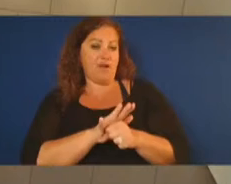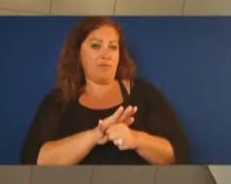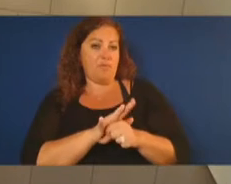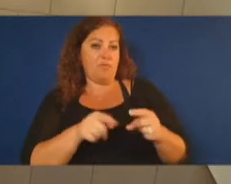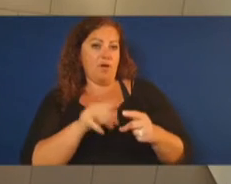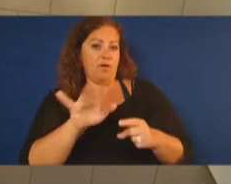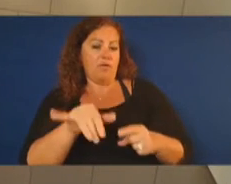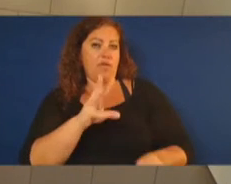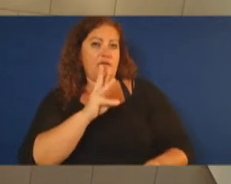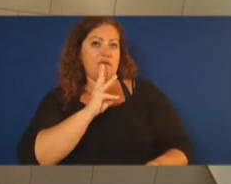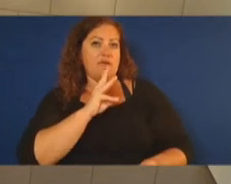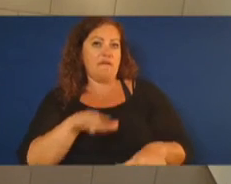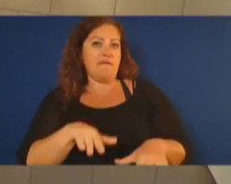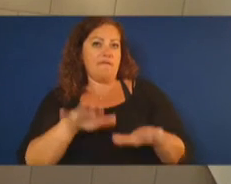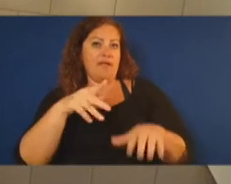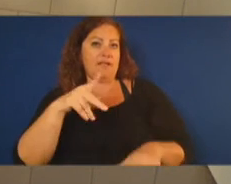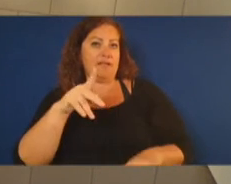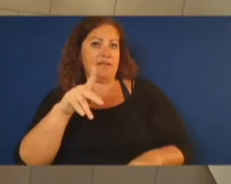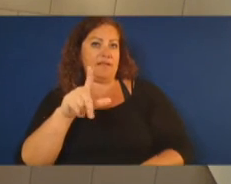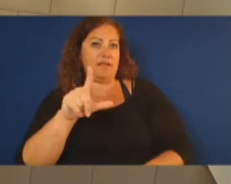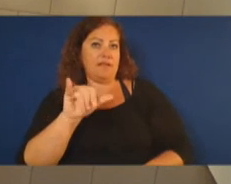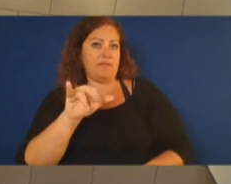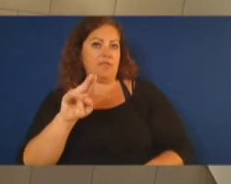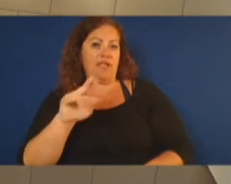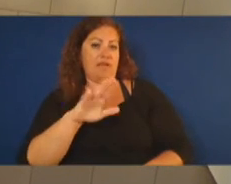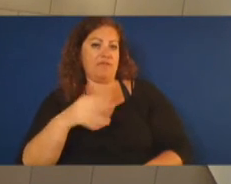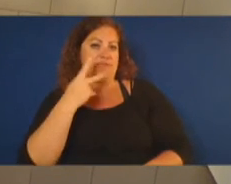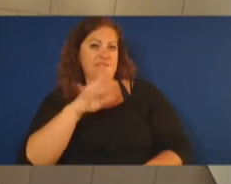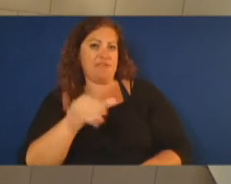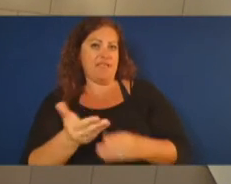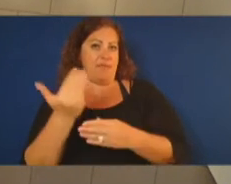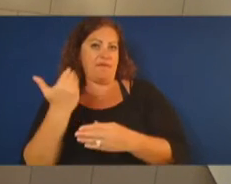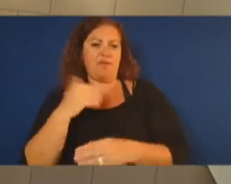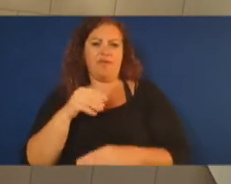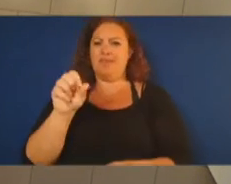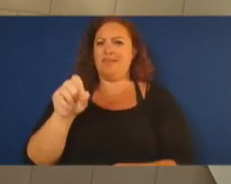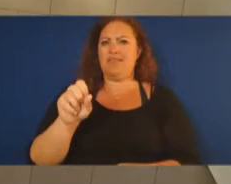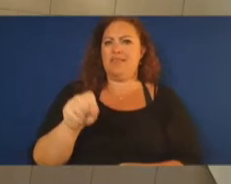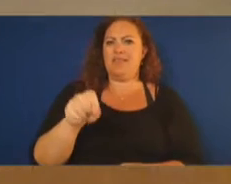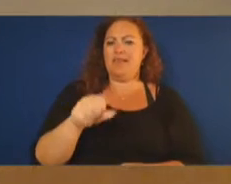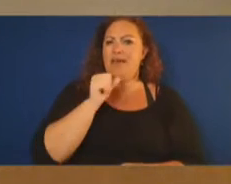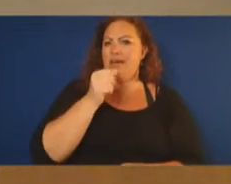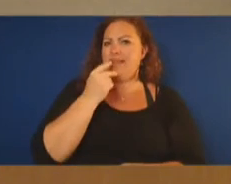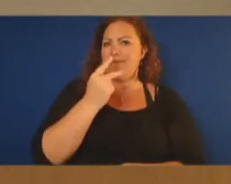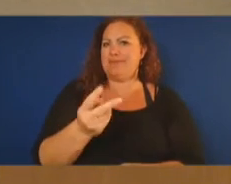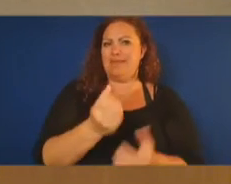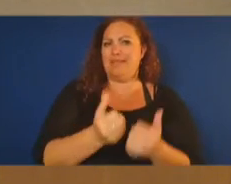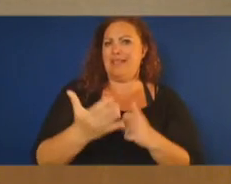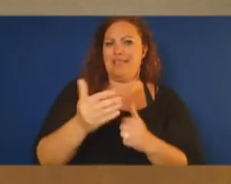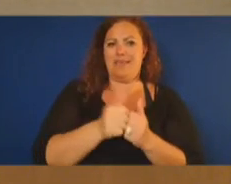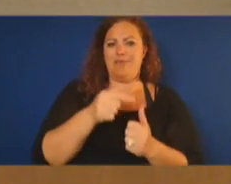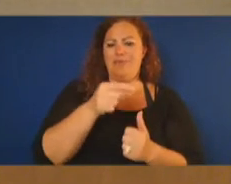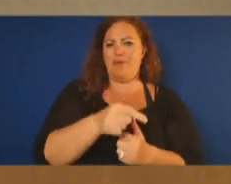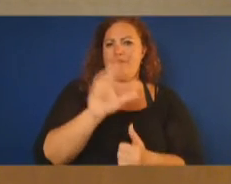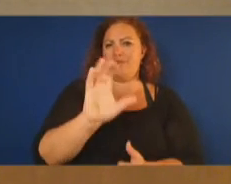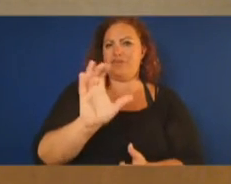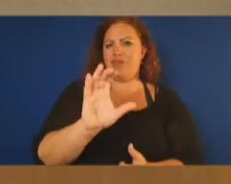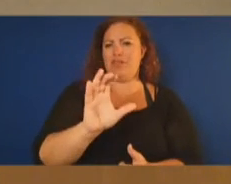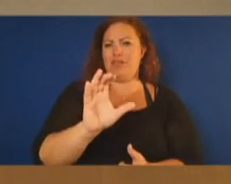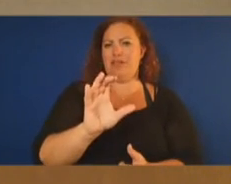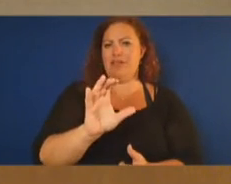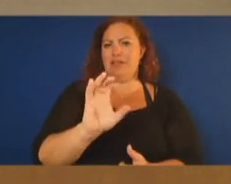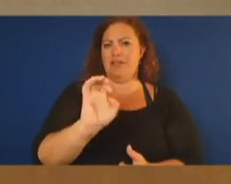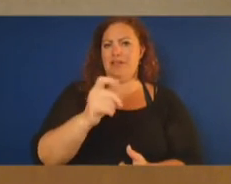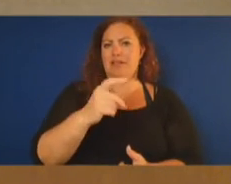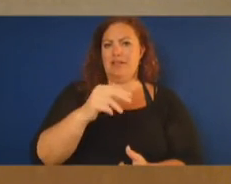plane I've never seen that before so um yeah again I I don't see anything on uh on our uh Charlotte Explorer map the flood plane